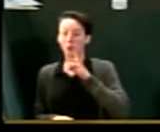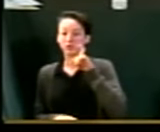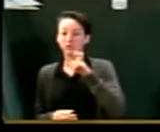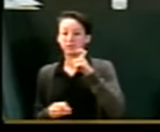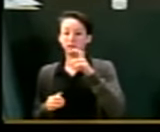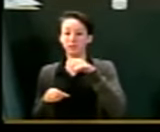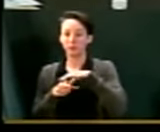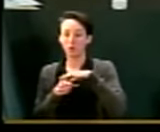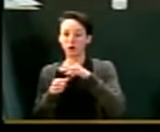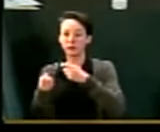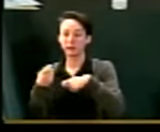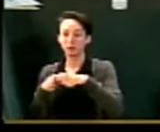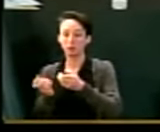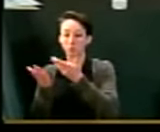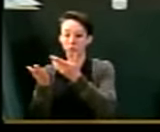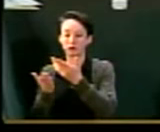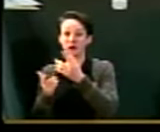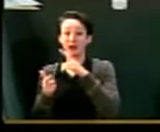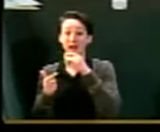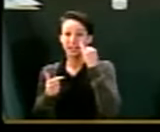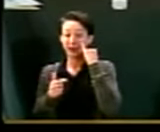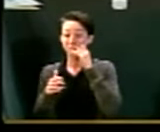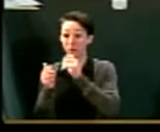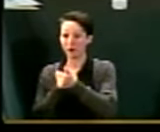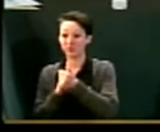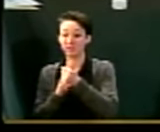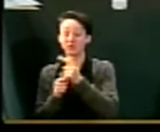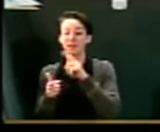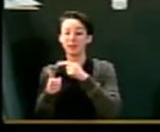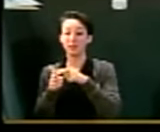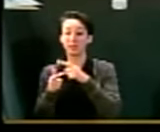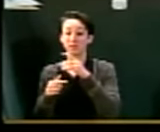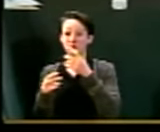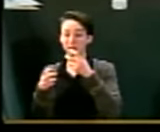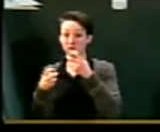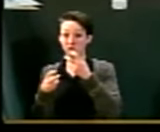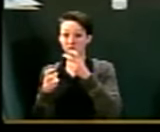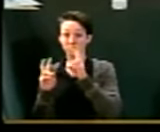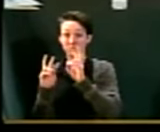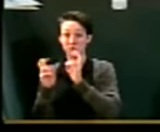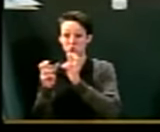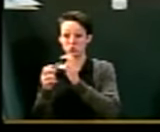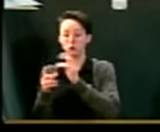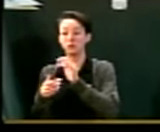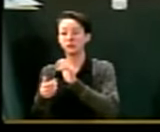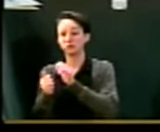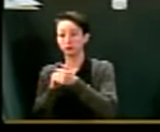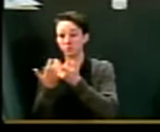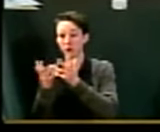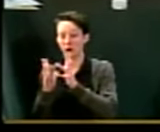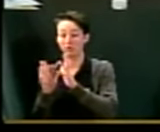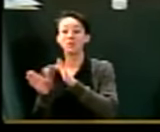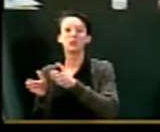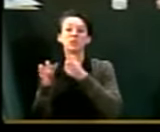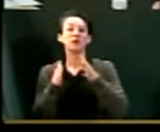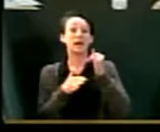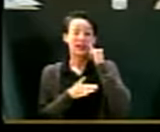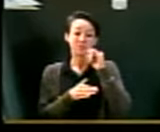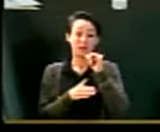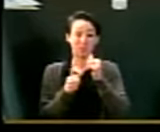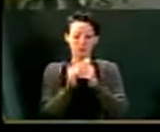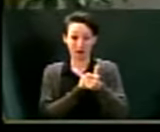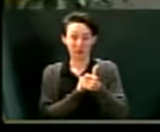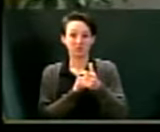substitute motion passes, then the issue's done. If the substitute motion does not pass, then you go back to the original. Is there